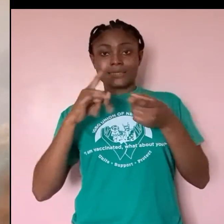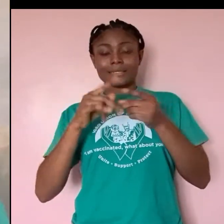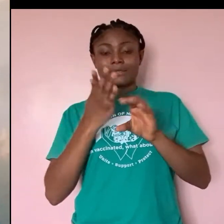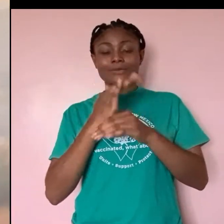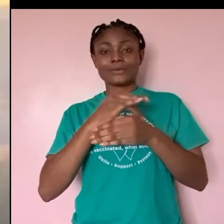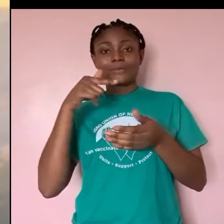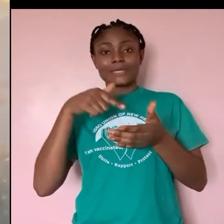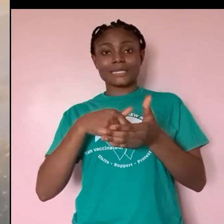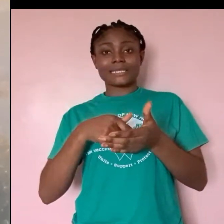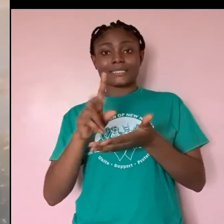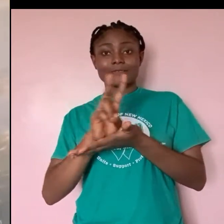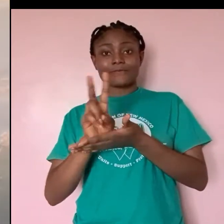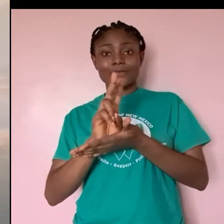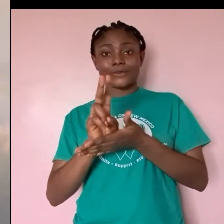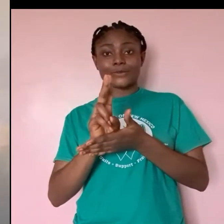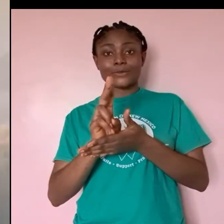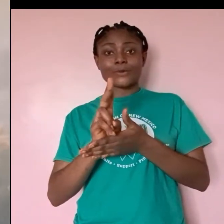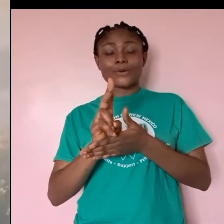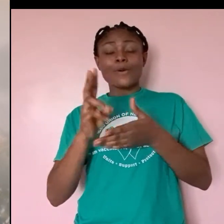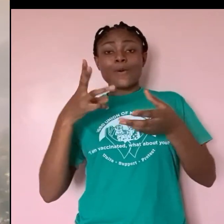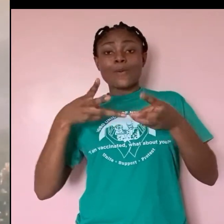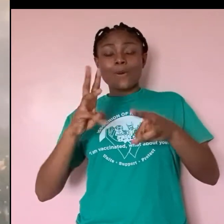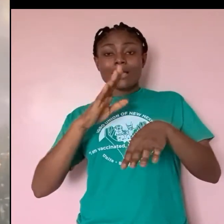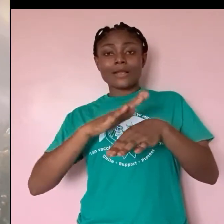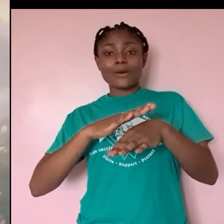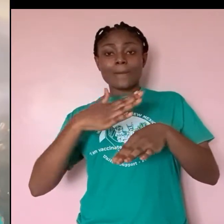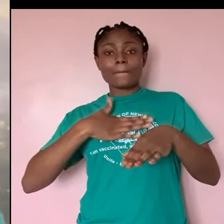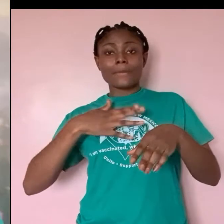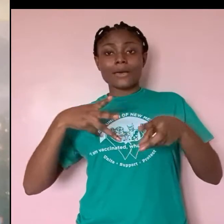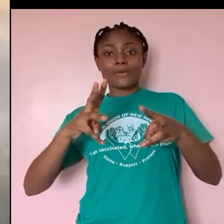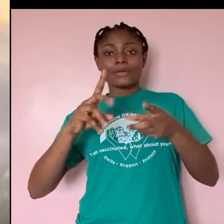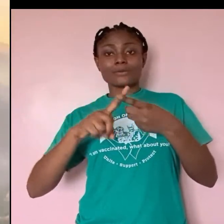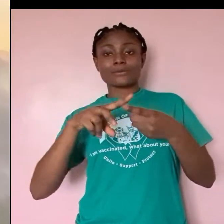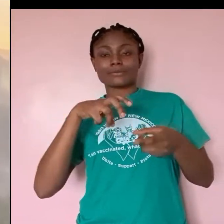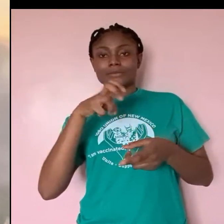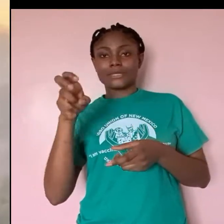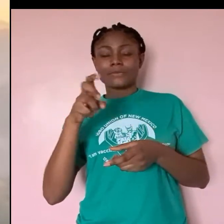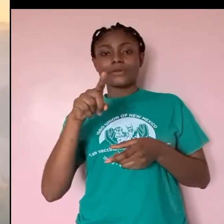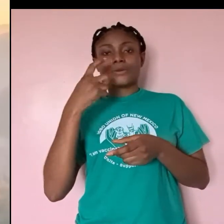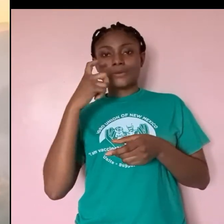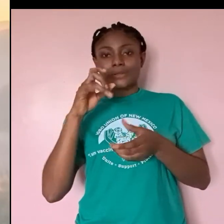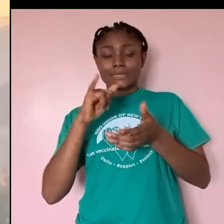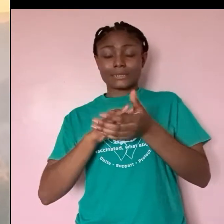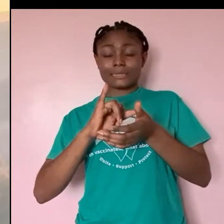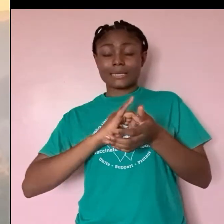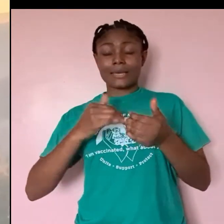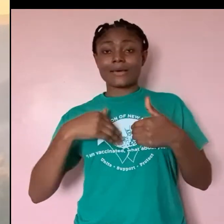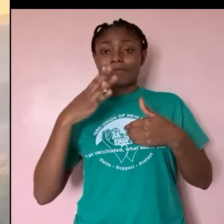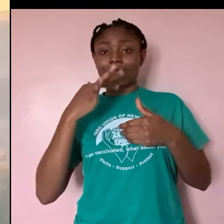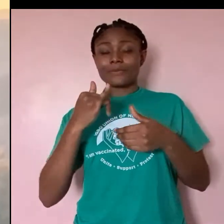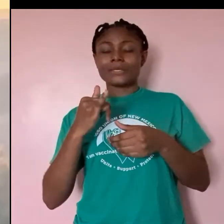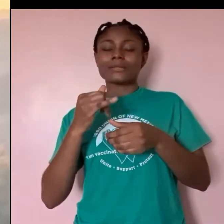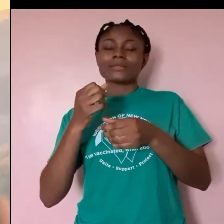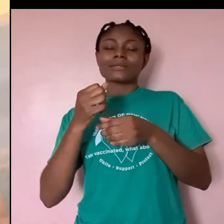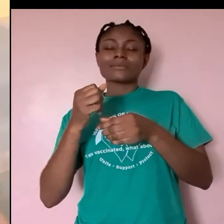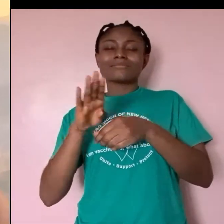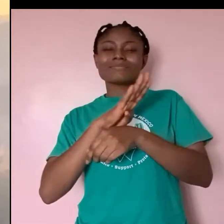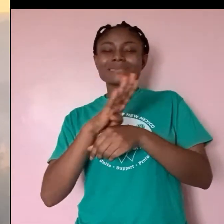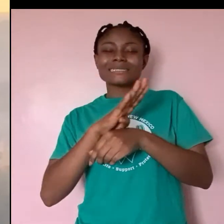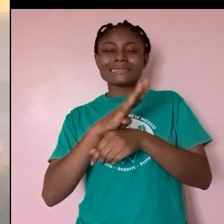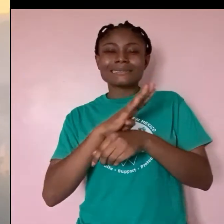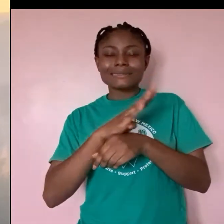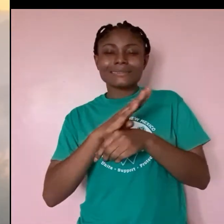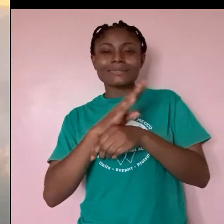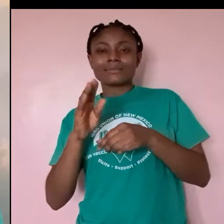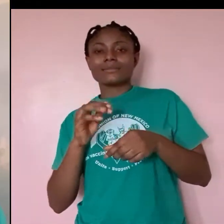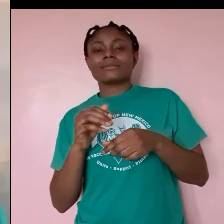this video while in transit, okay? You may also have noticed that I have been a little bit away for a